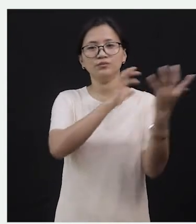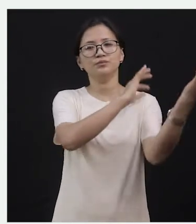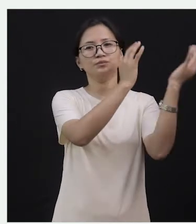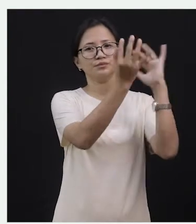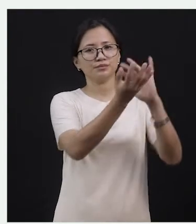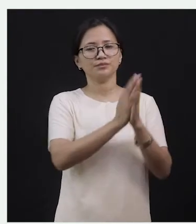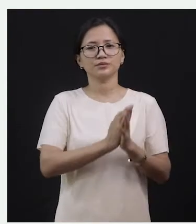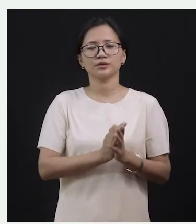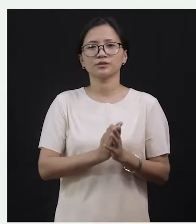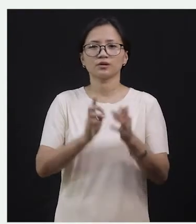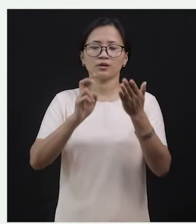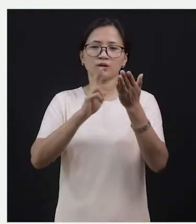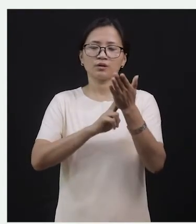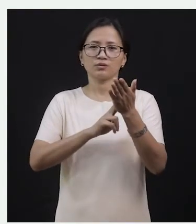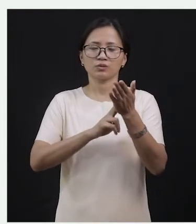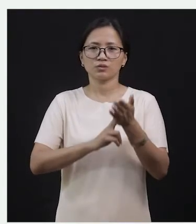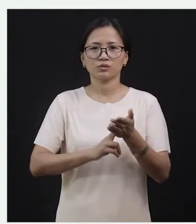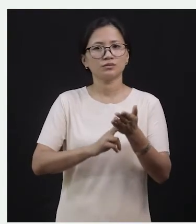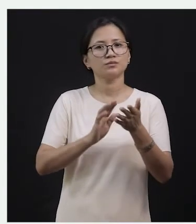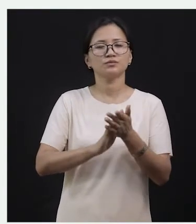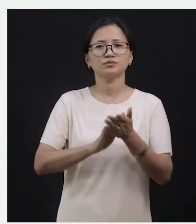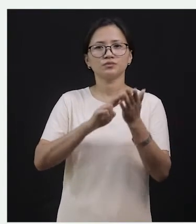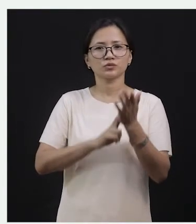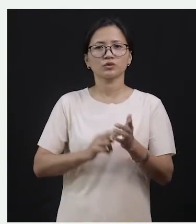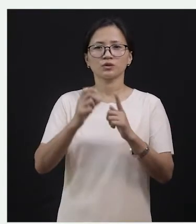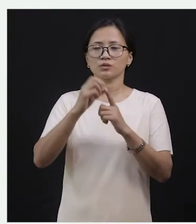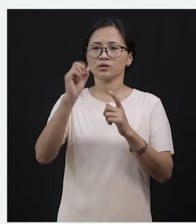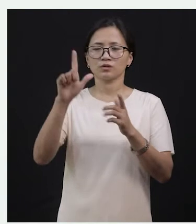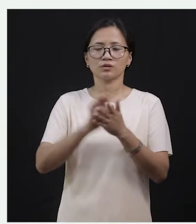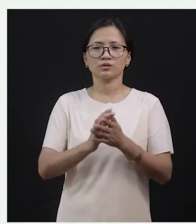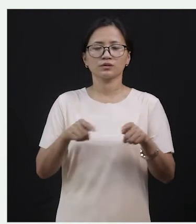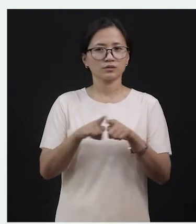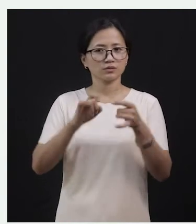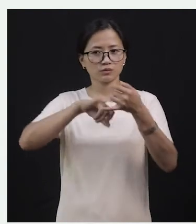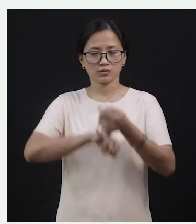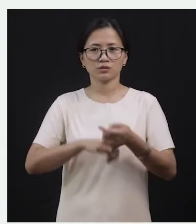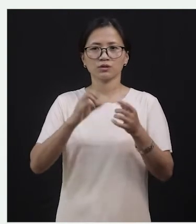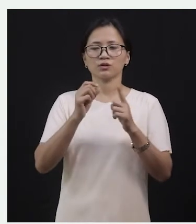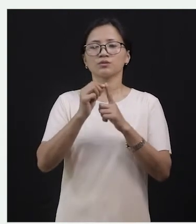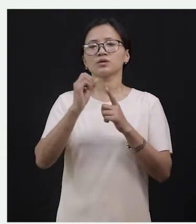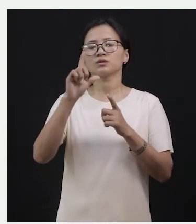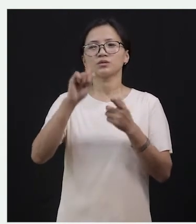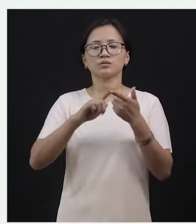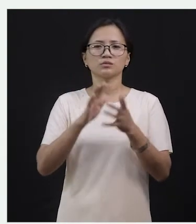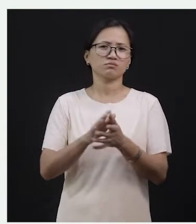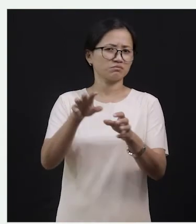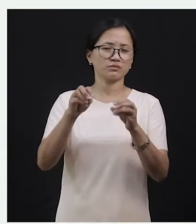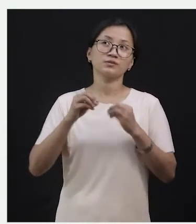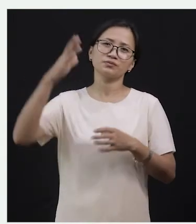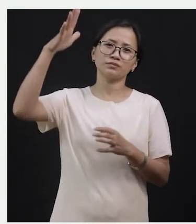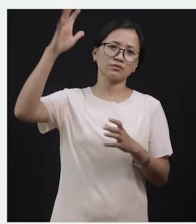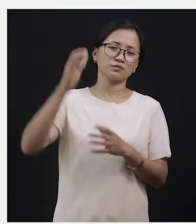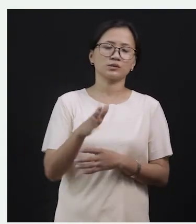North Pole and the South Pole do not receive enough sunlight. That is why the people who are staying in North Pole